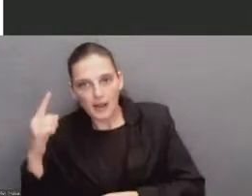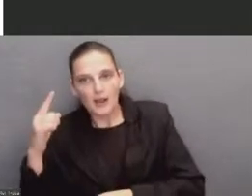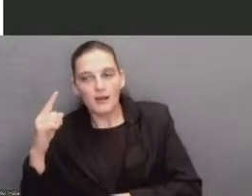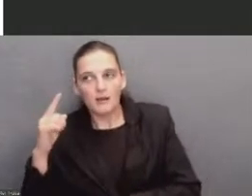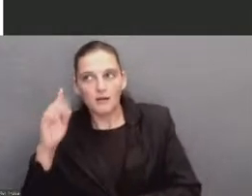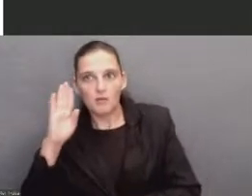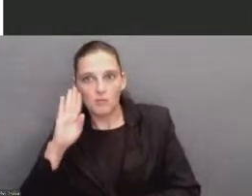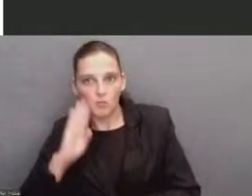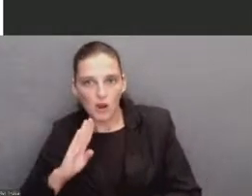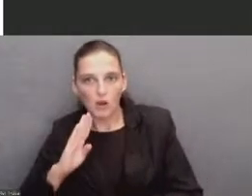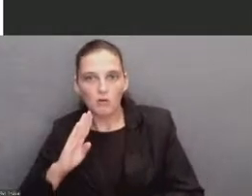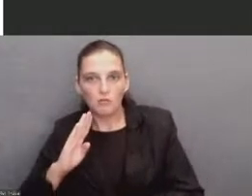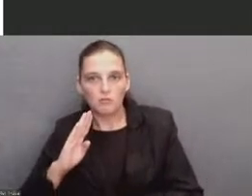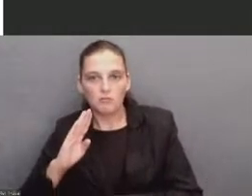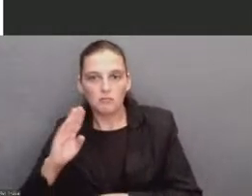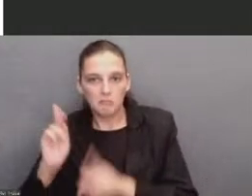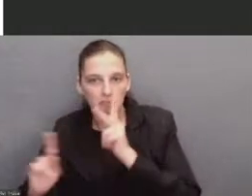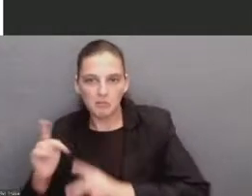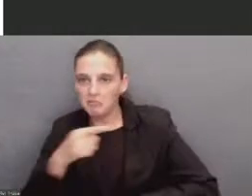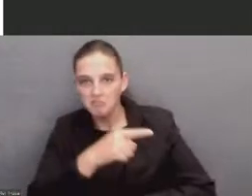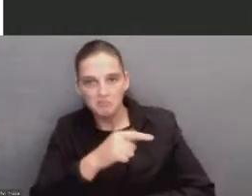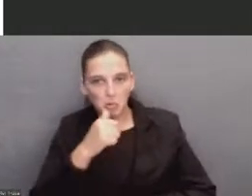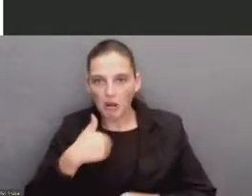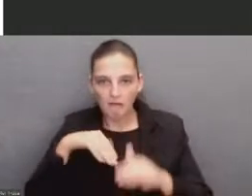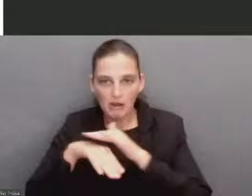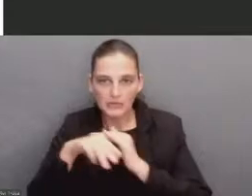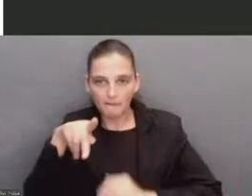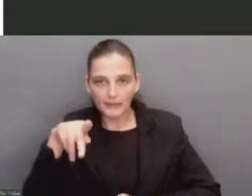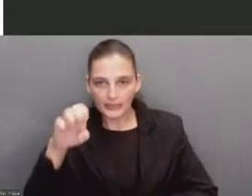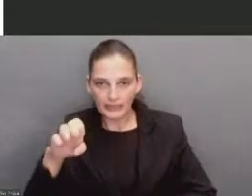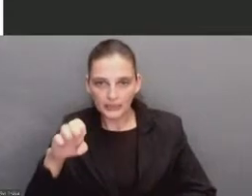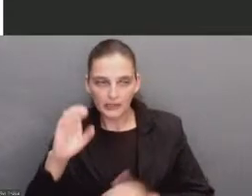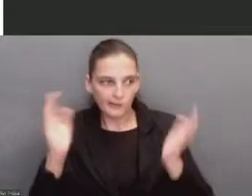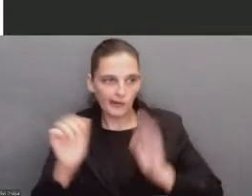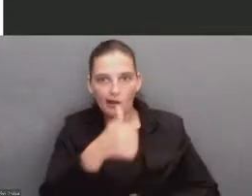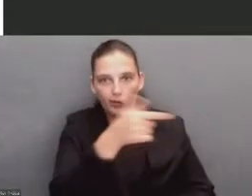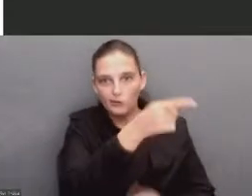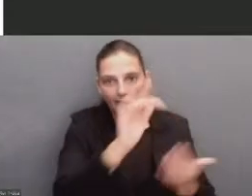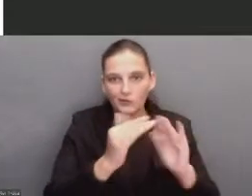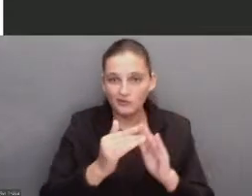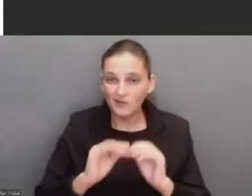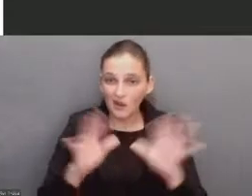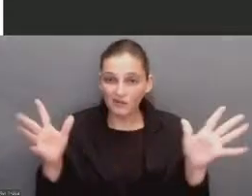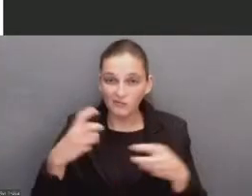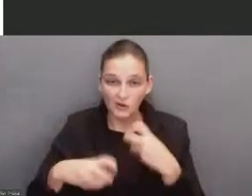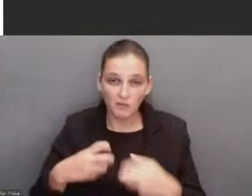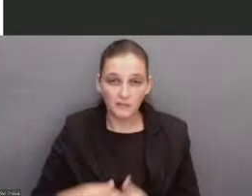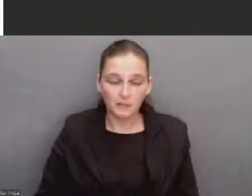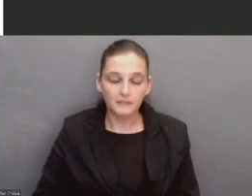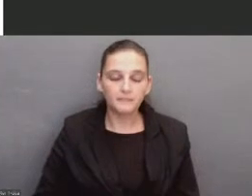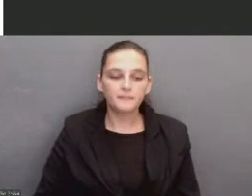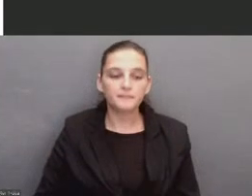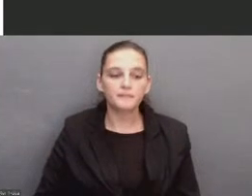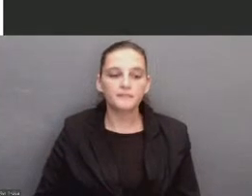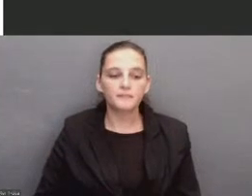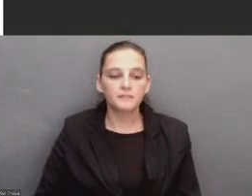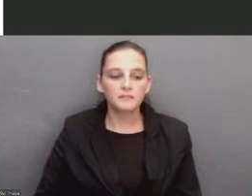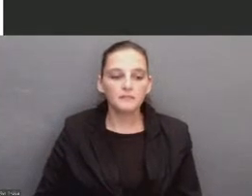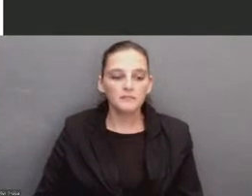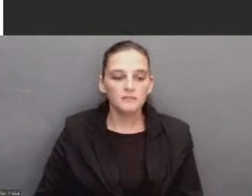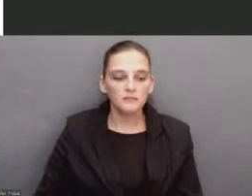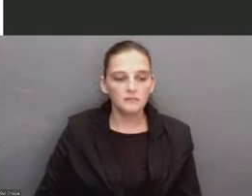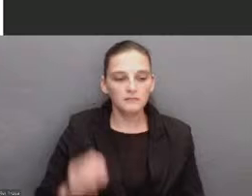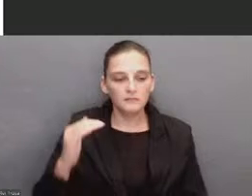to PPE more so than in other communities. So that was certainly a problem. Next slide, for problem